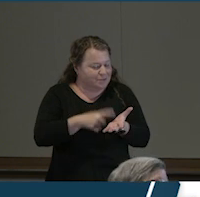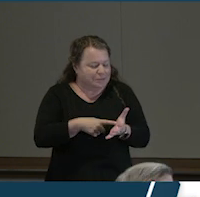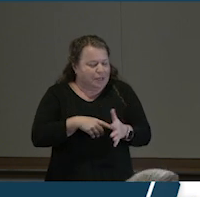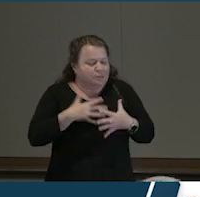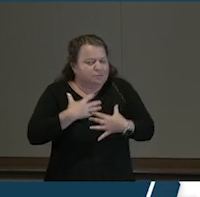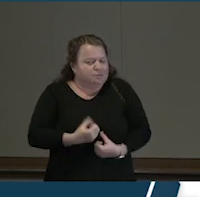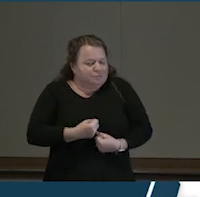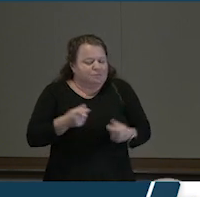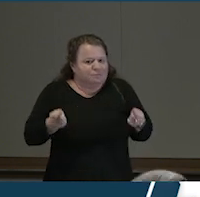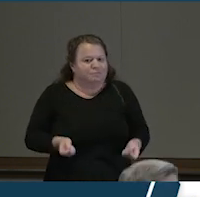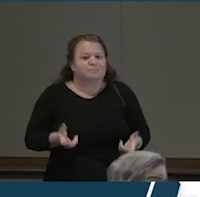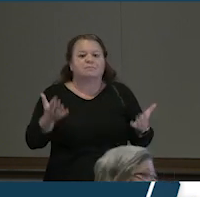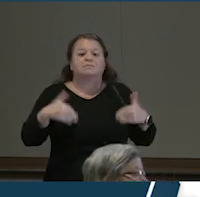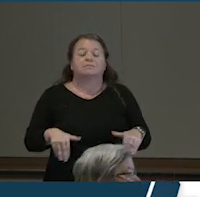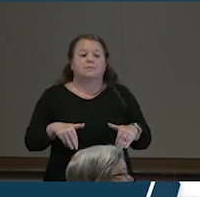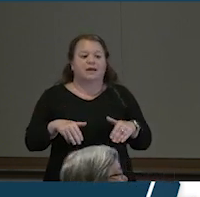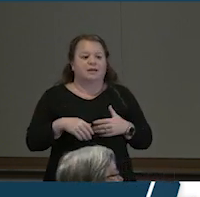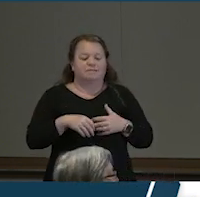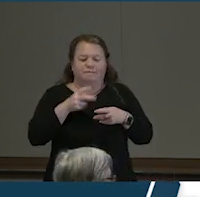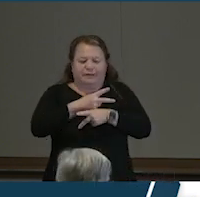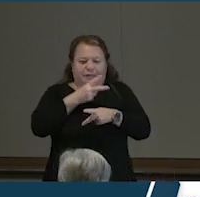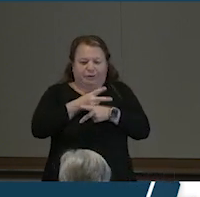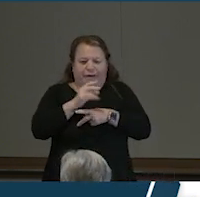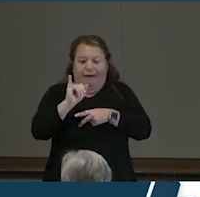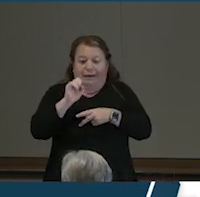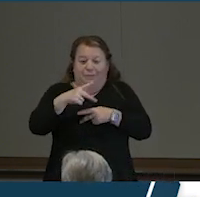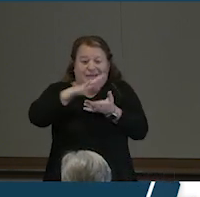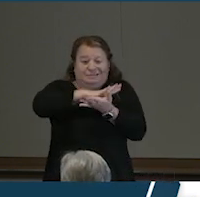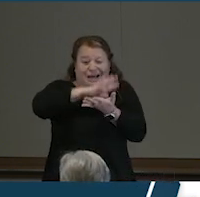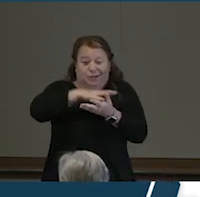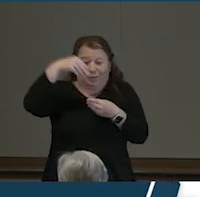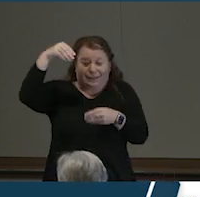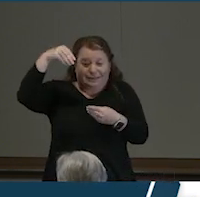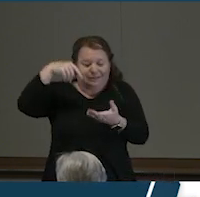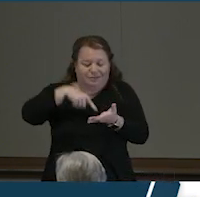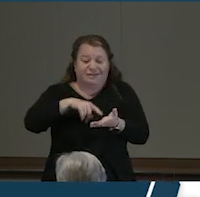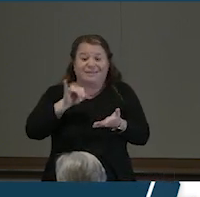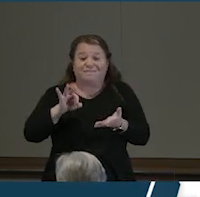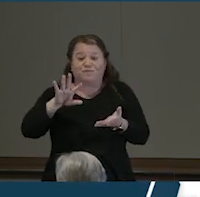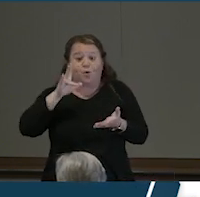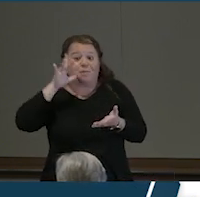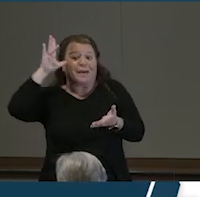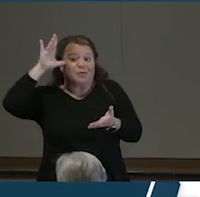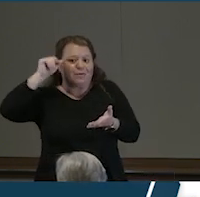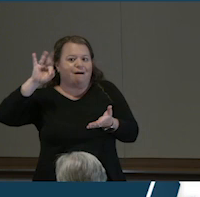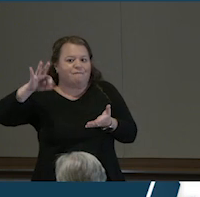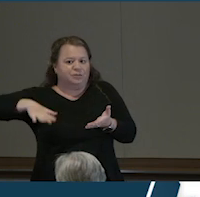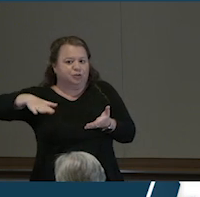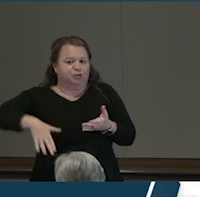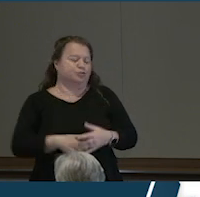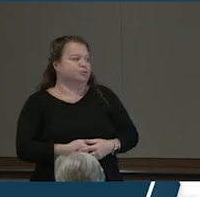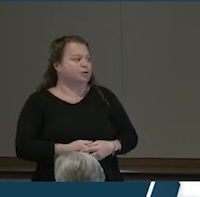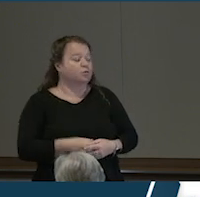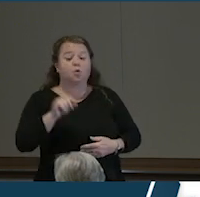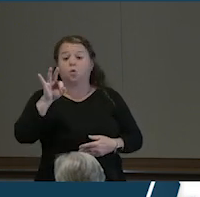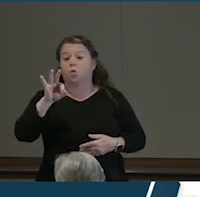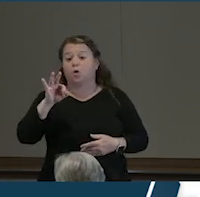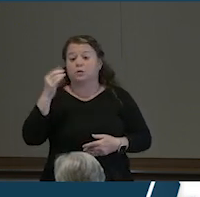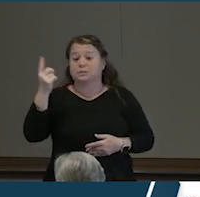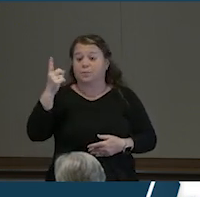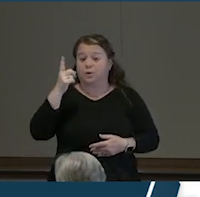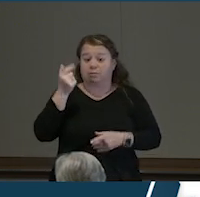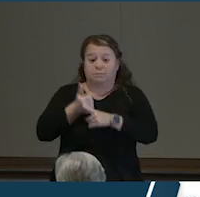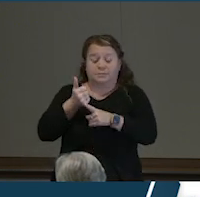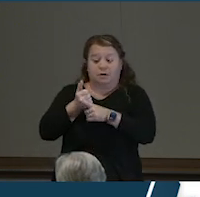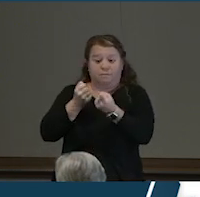calm, or navigating the IEP as a document if you are a parent of a child or somebody working to be an advocate.